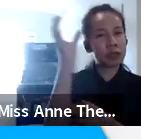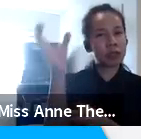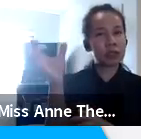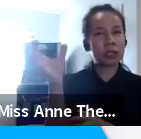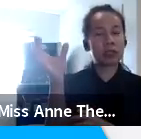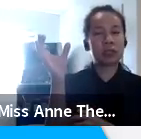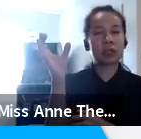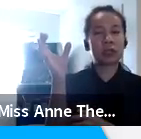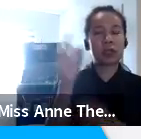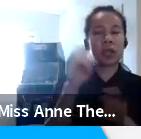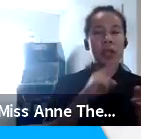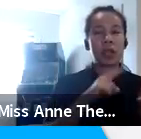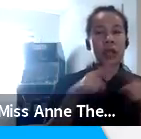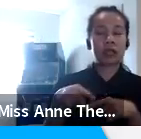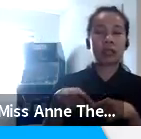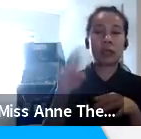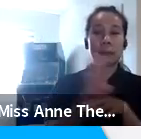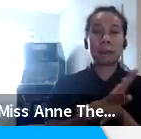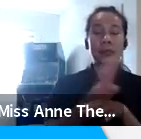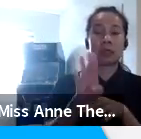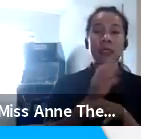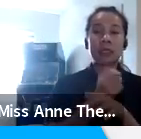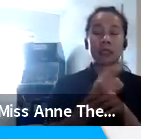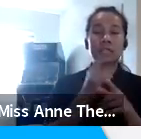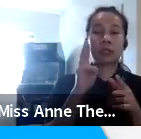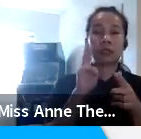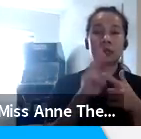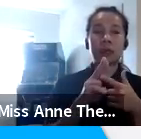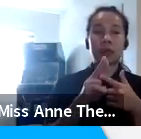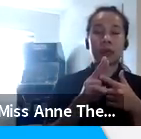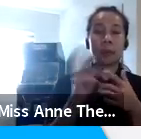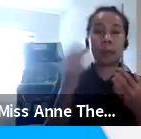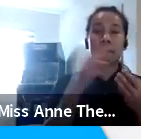a business or a practitioner in the industry.